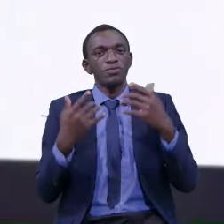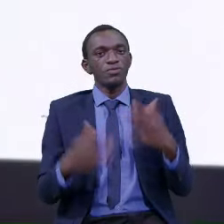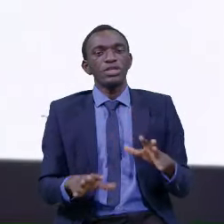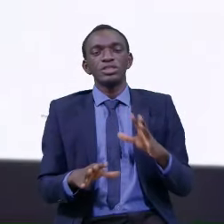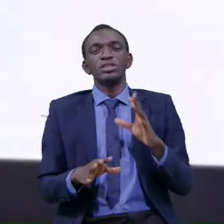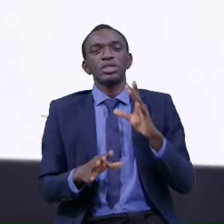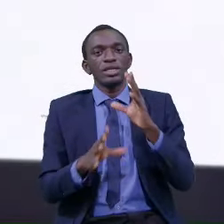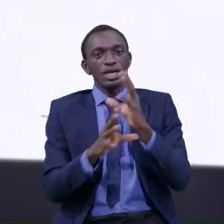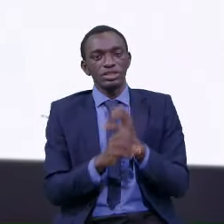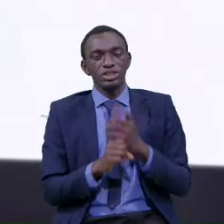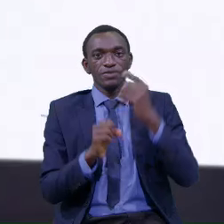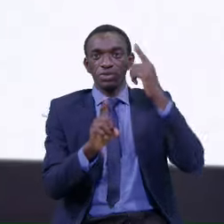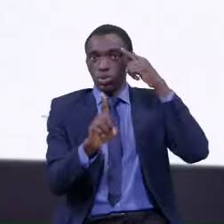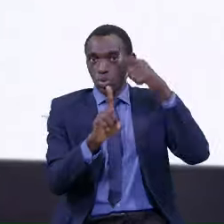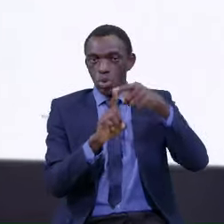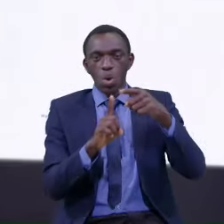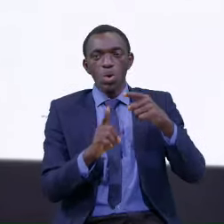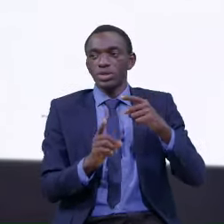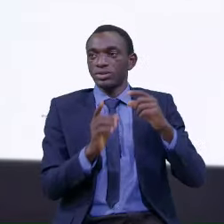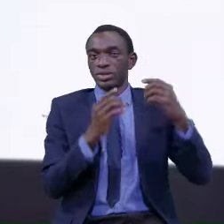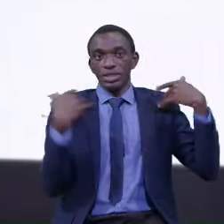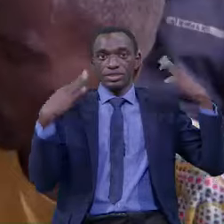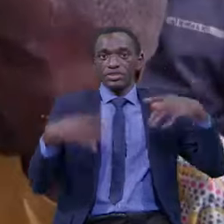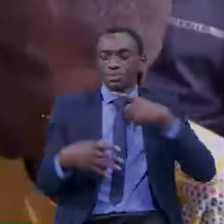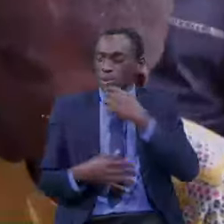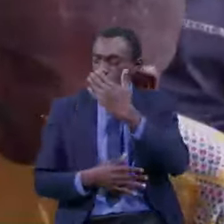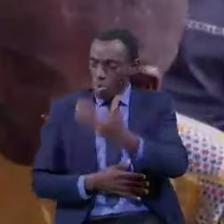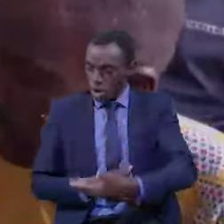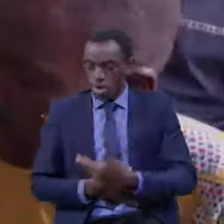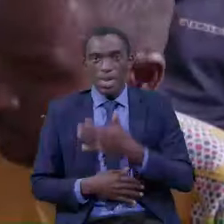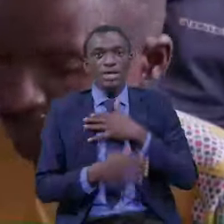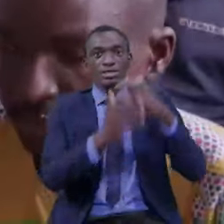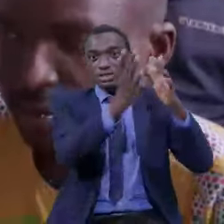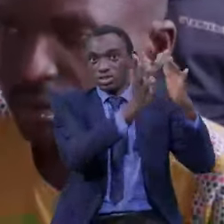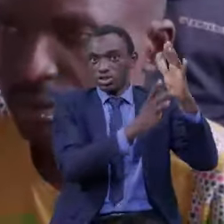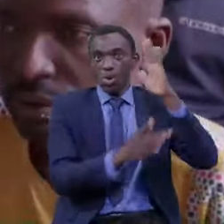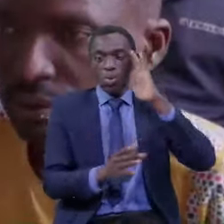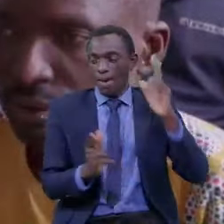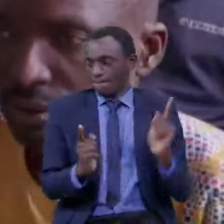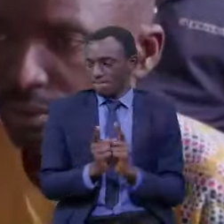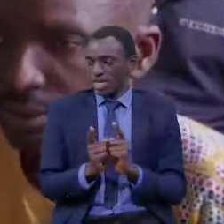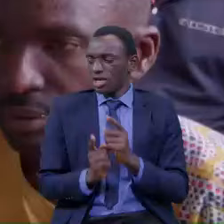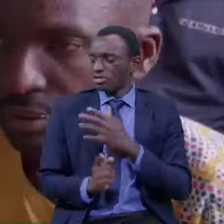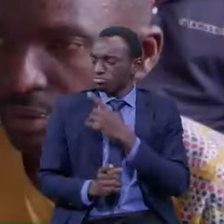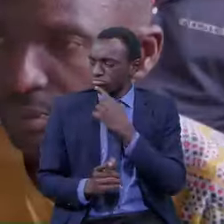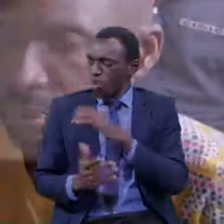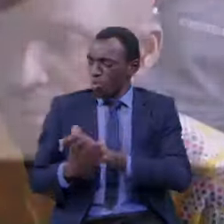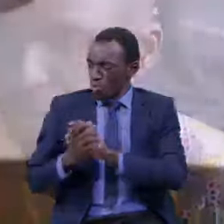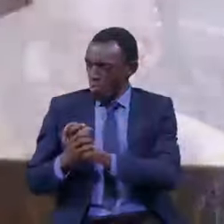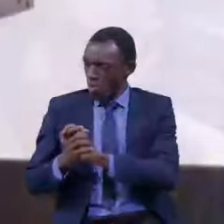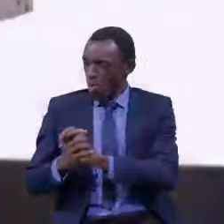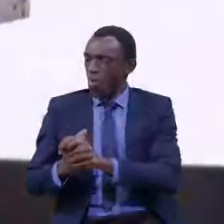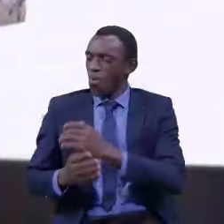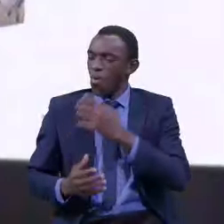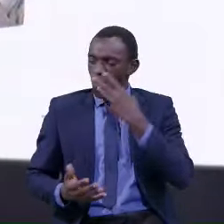And Jesus will come to meet you and say, welcome. Well done. Well done. I give you the goal. You